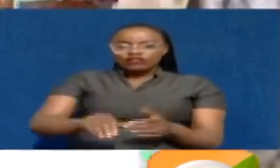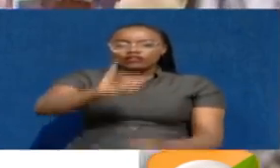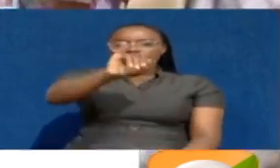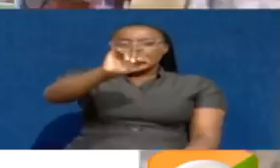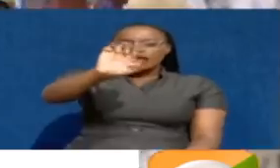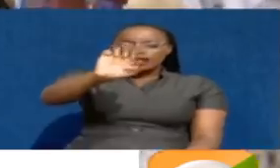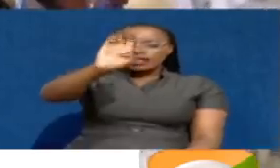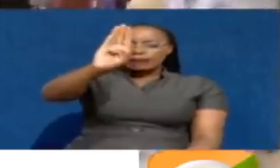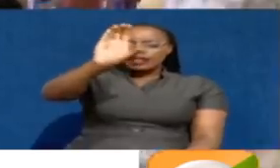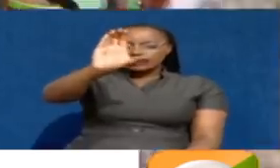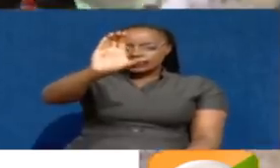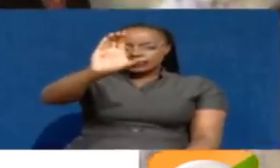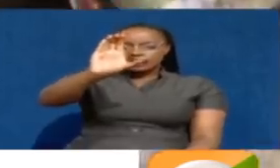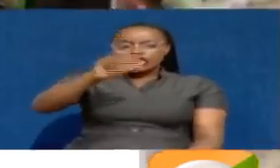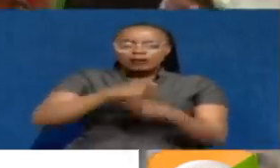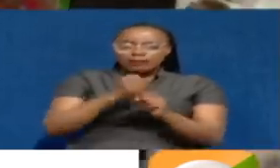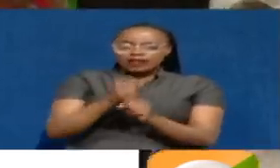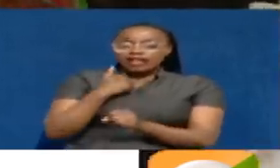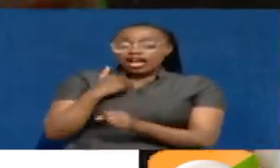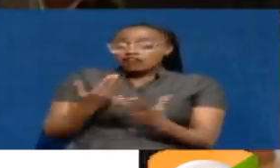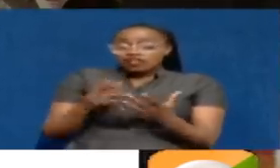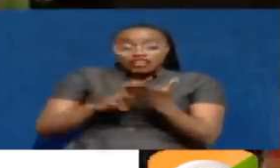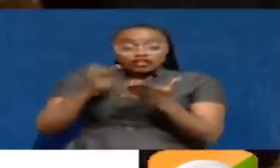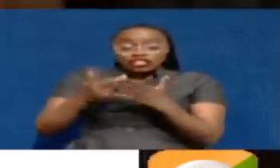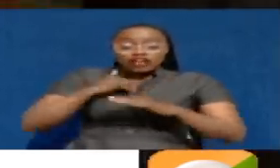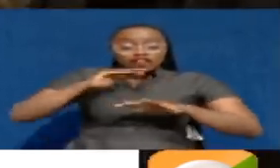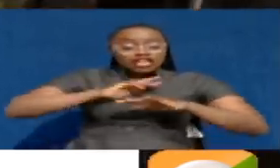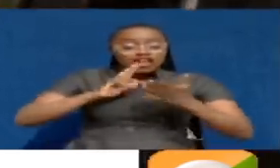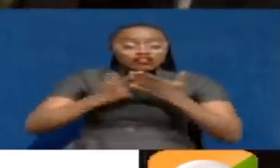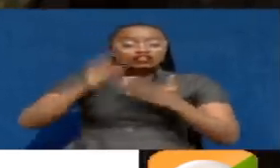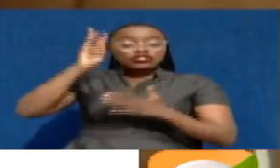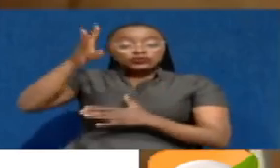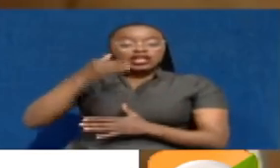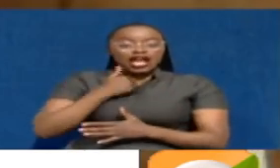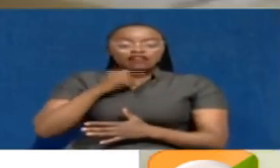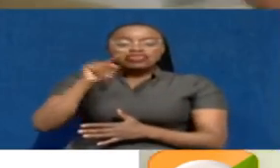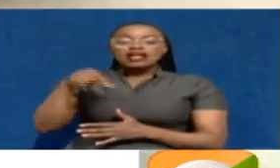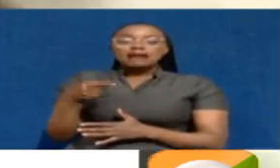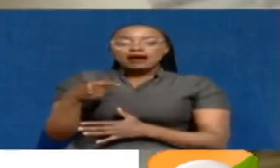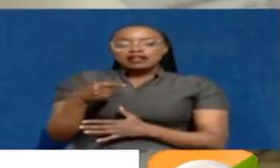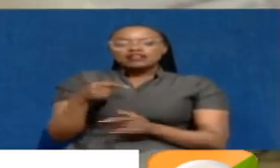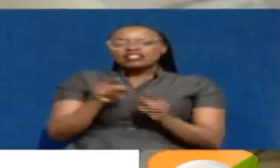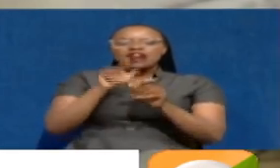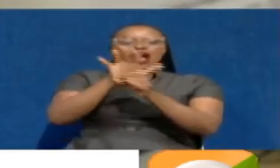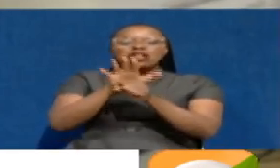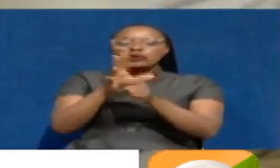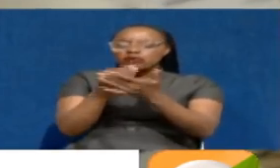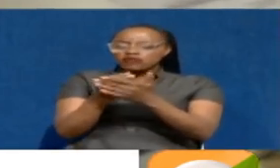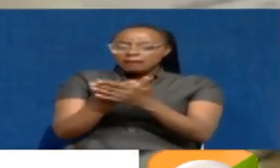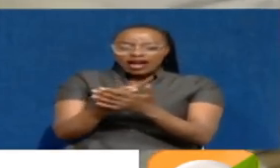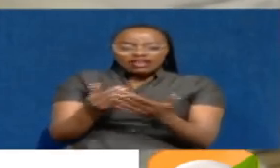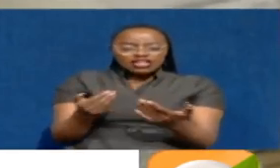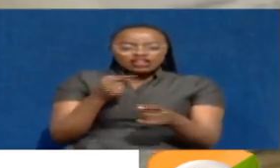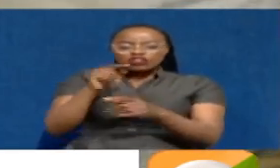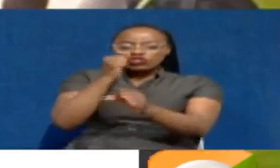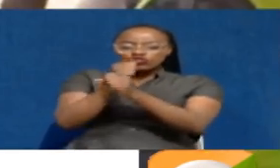IBC, of course, in terms of resources, we will have enough resources. They are demanding outrageous figures